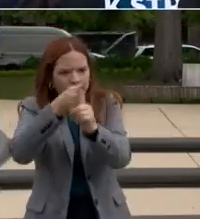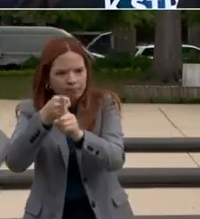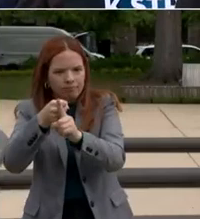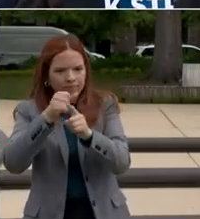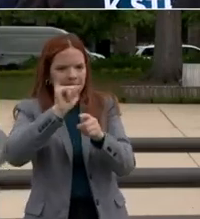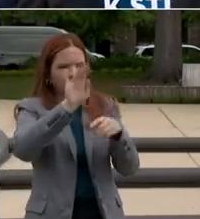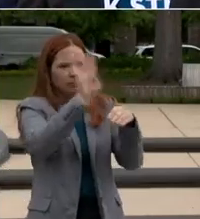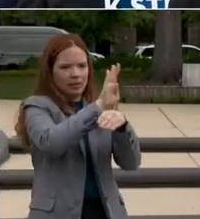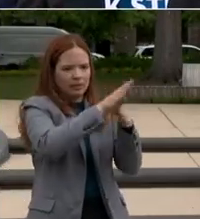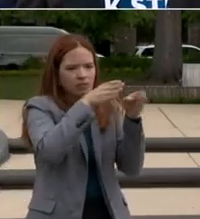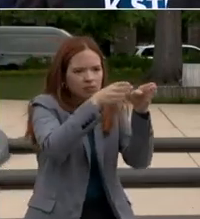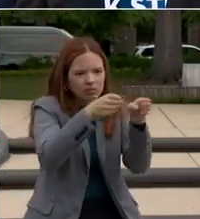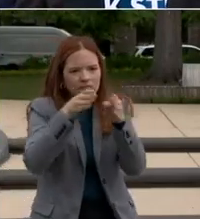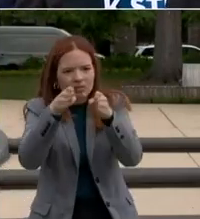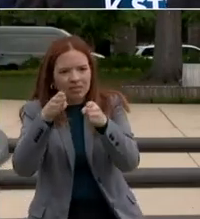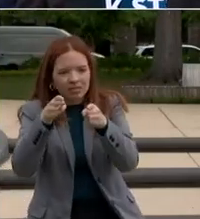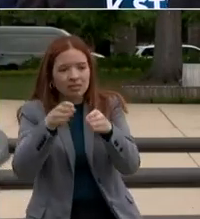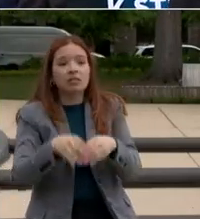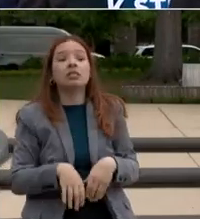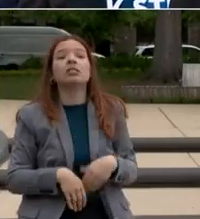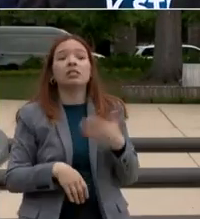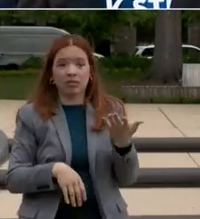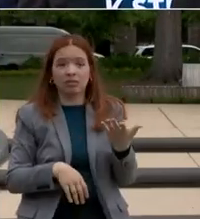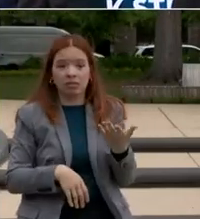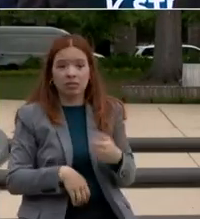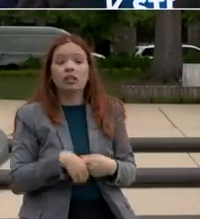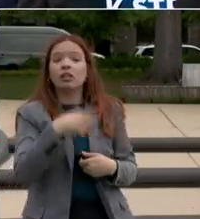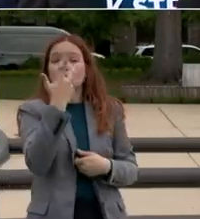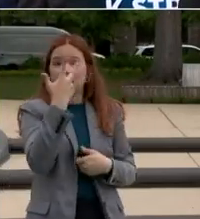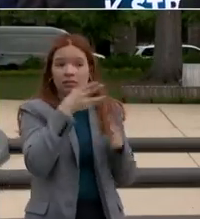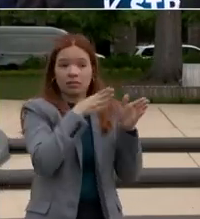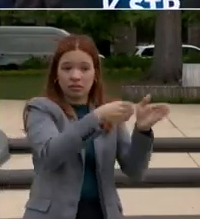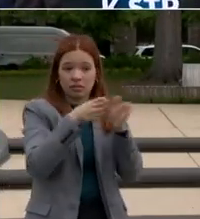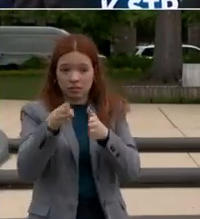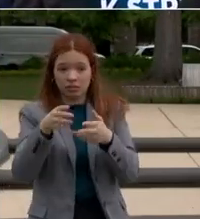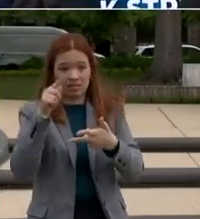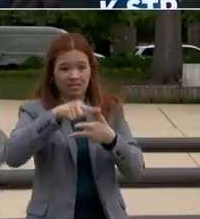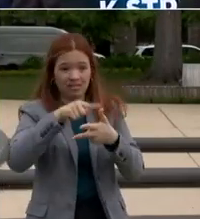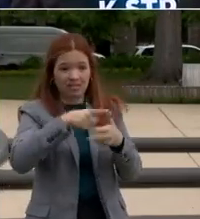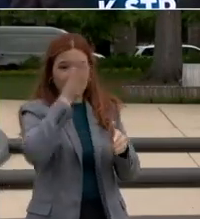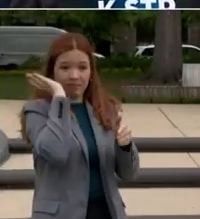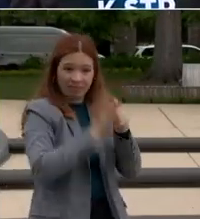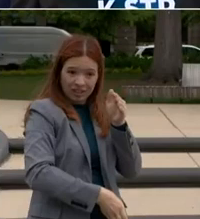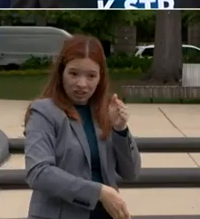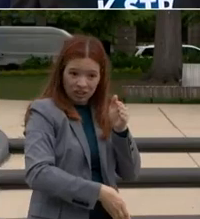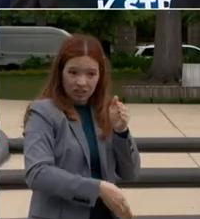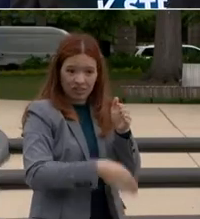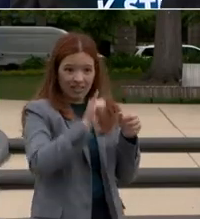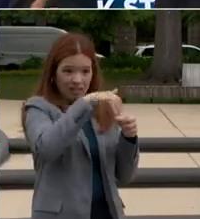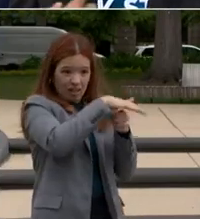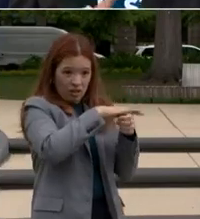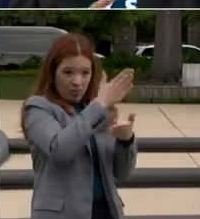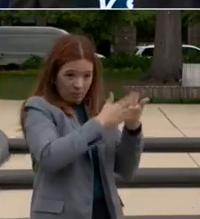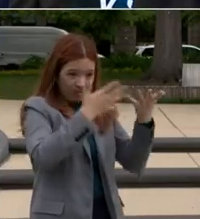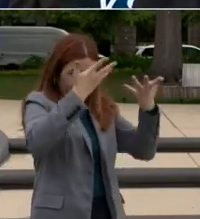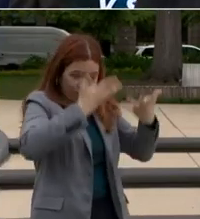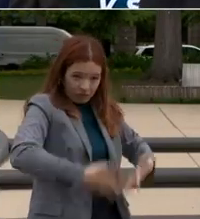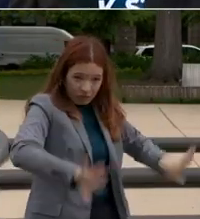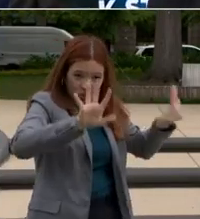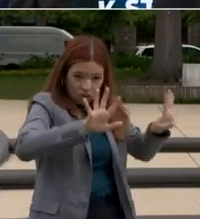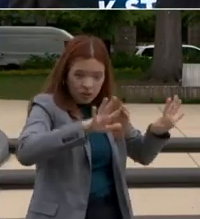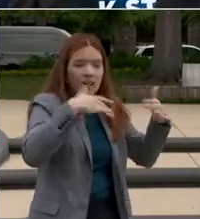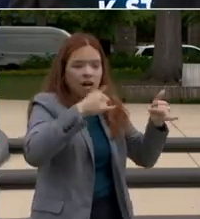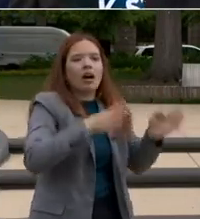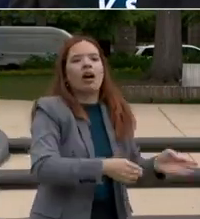3 segments. Each segment we would start and finish one segment before we started the next segment. So this segment